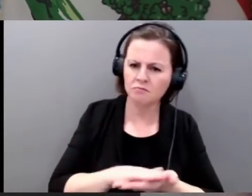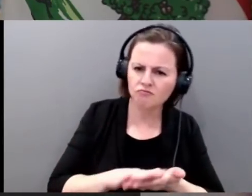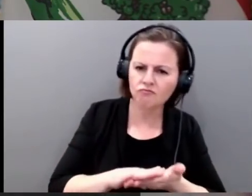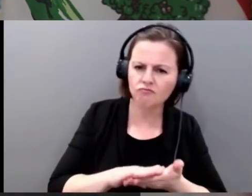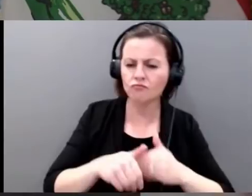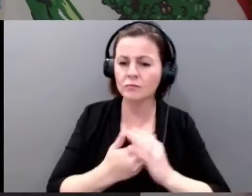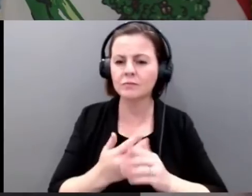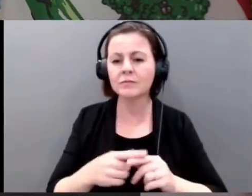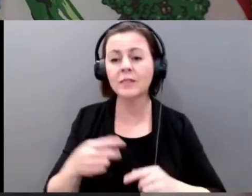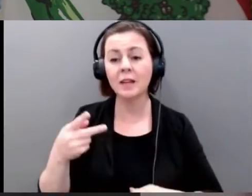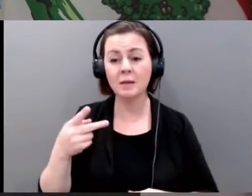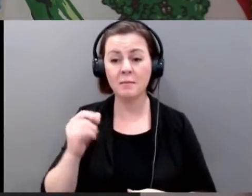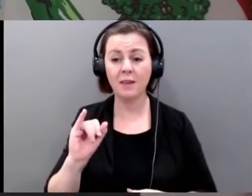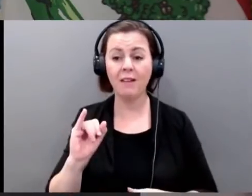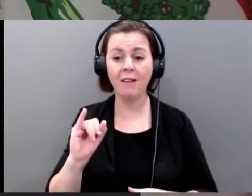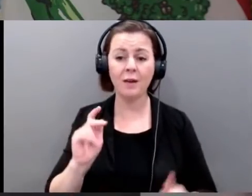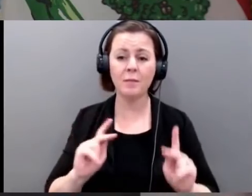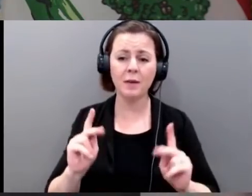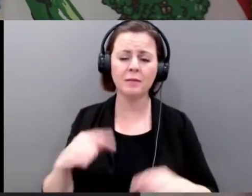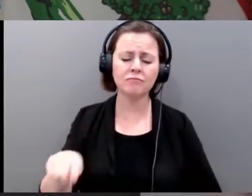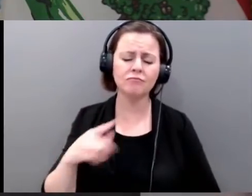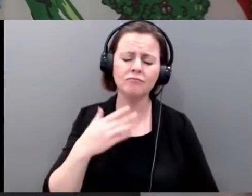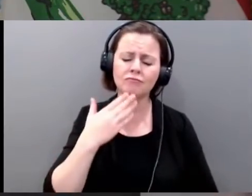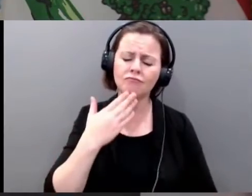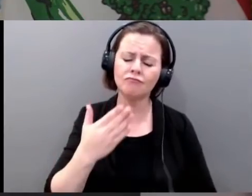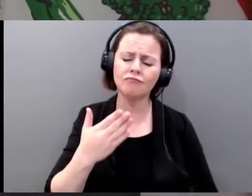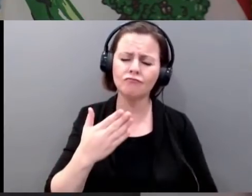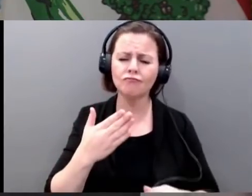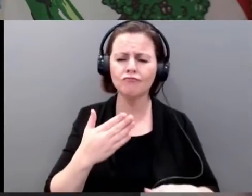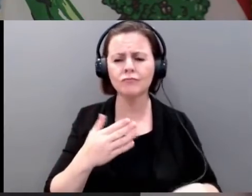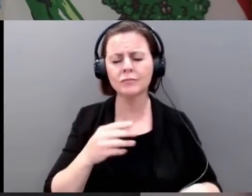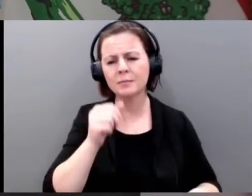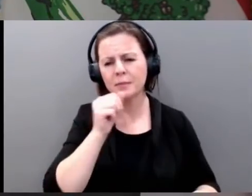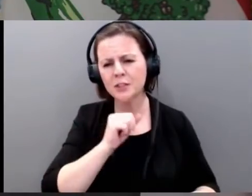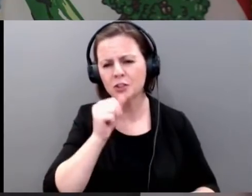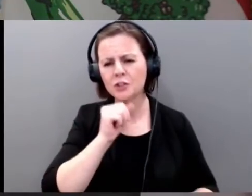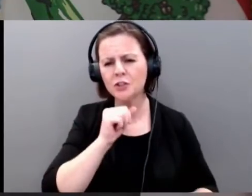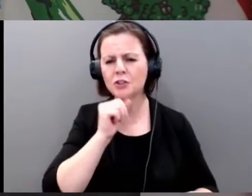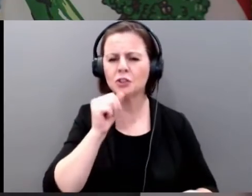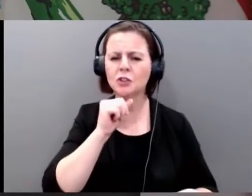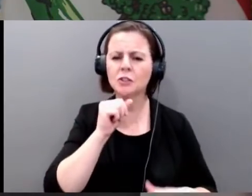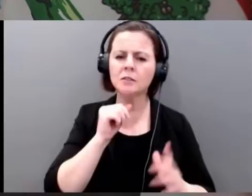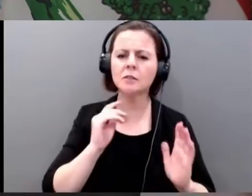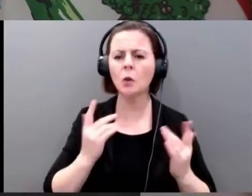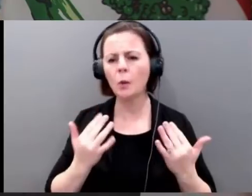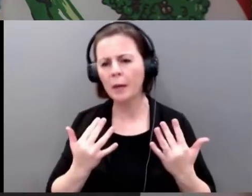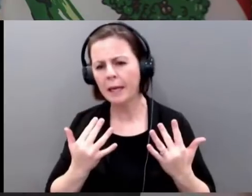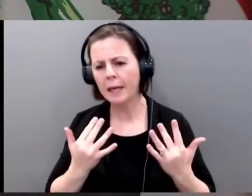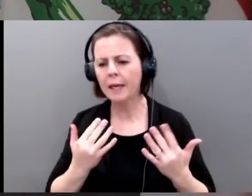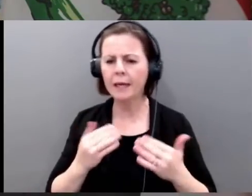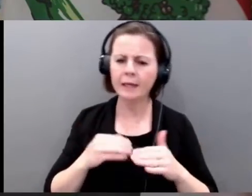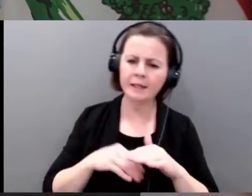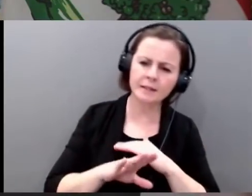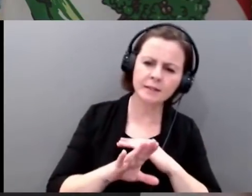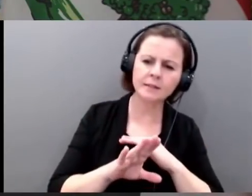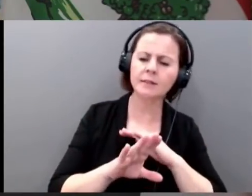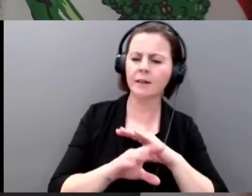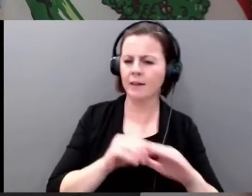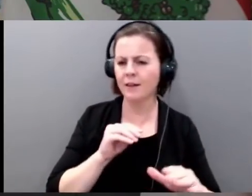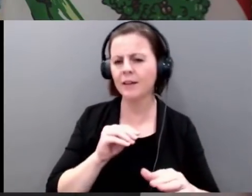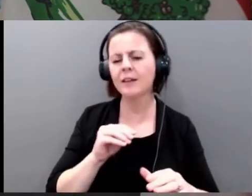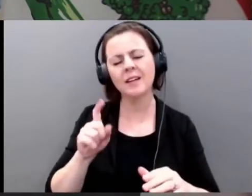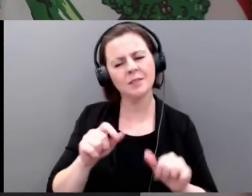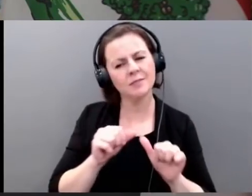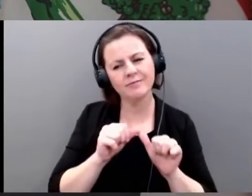island shoppers have been patient, and we will need that to continue. Obviously, we know how important this time of